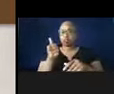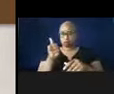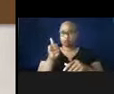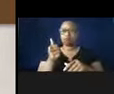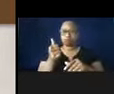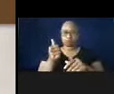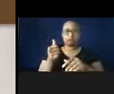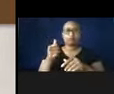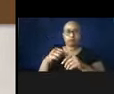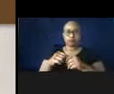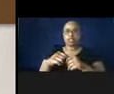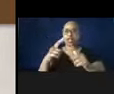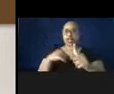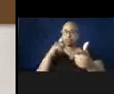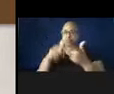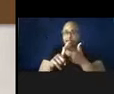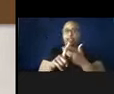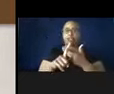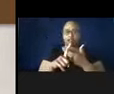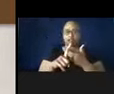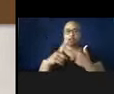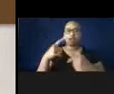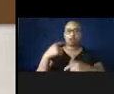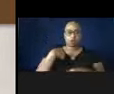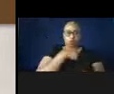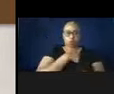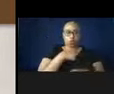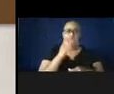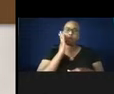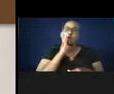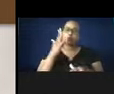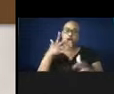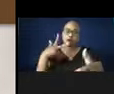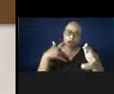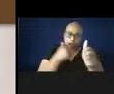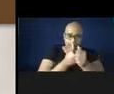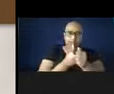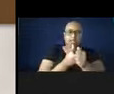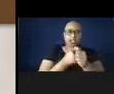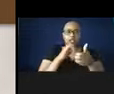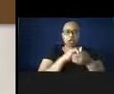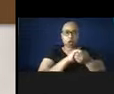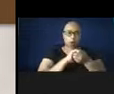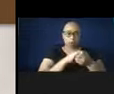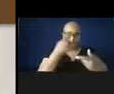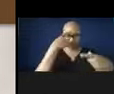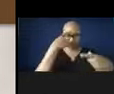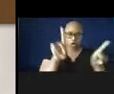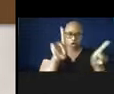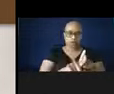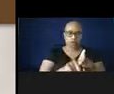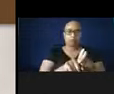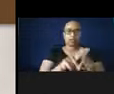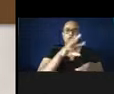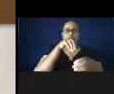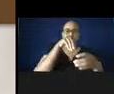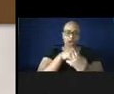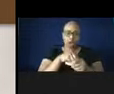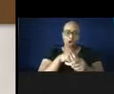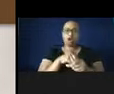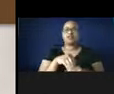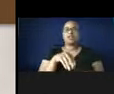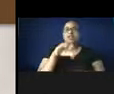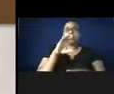And then we'll have to amend or update the cooperative agreement to include Clara Barton as the